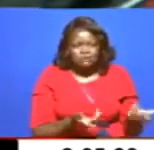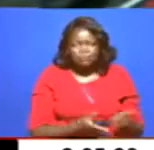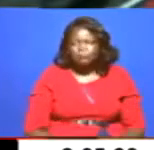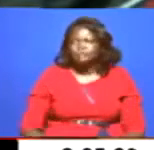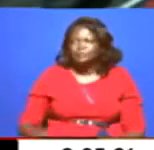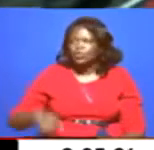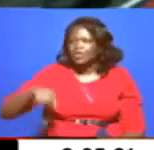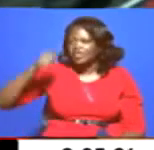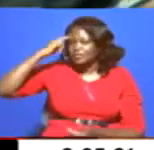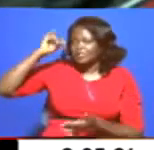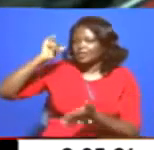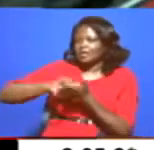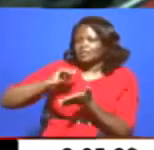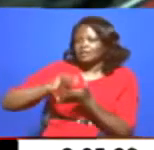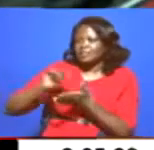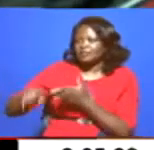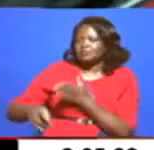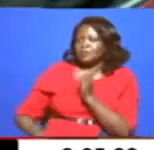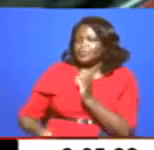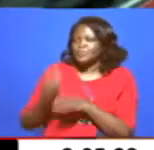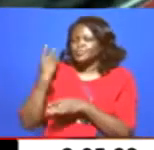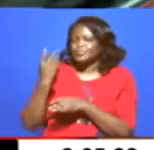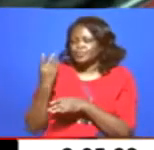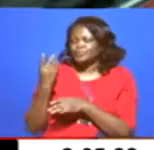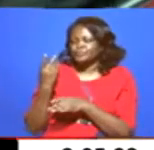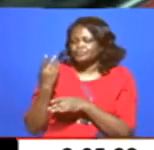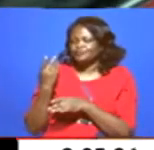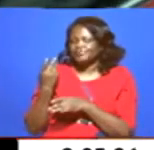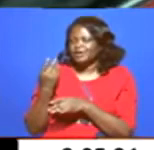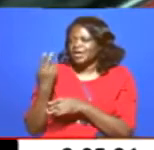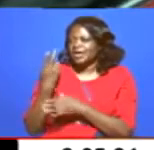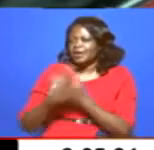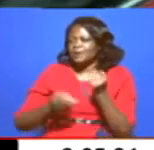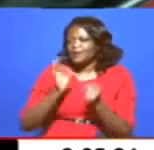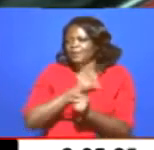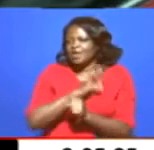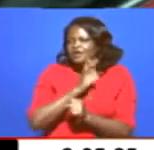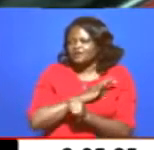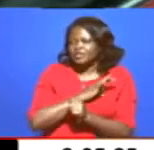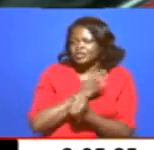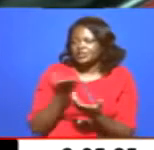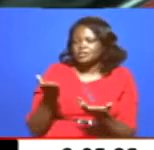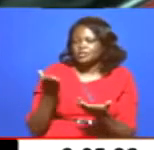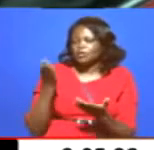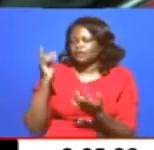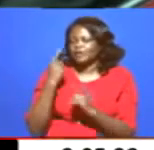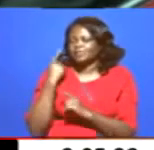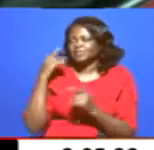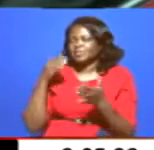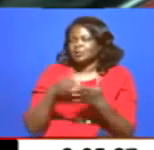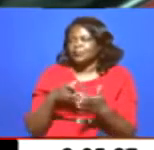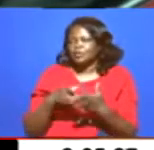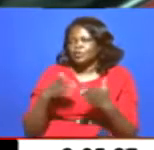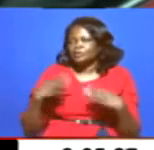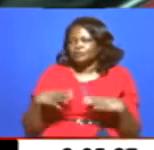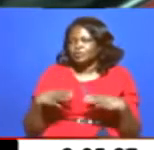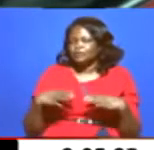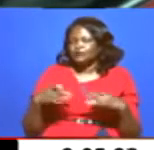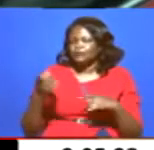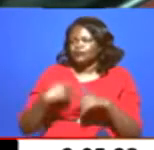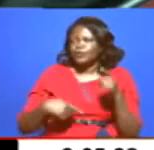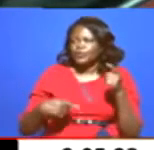that creates double standards and double benefit. It denies a person